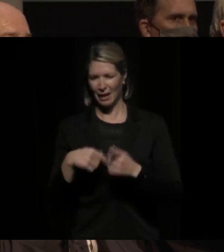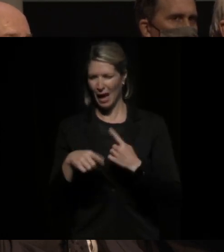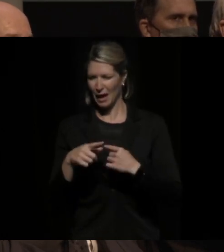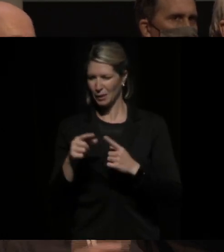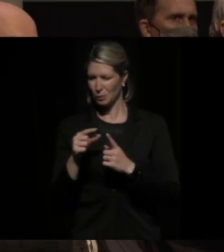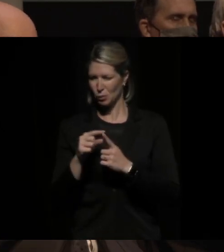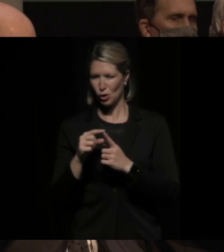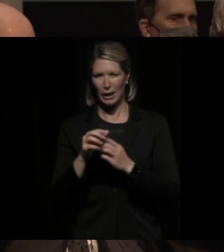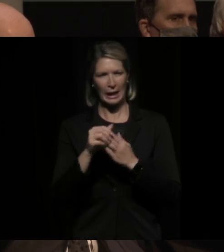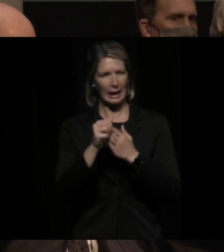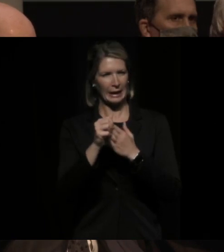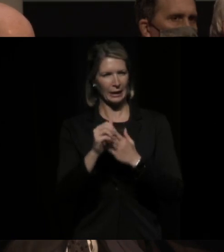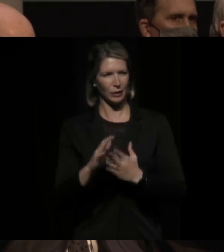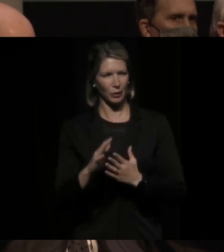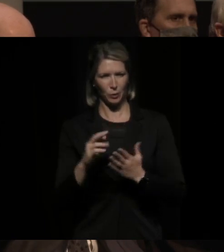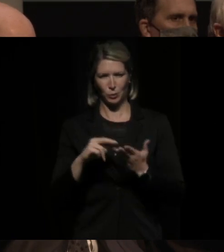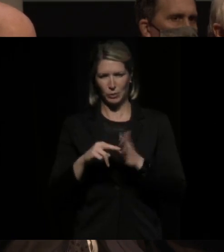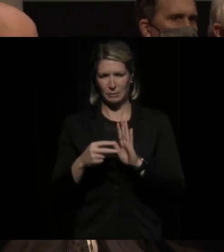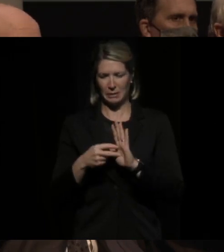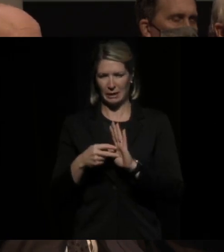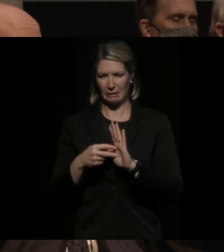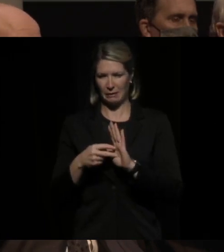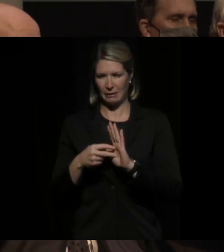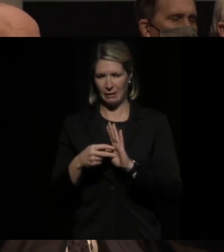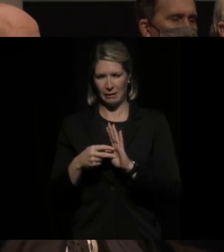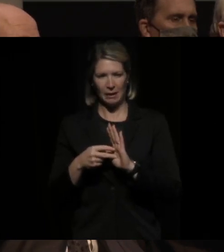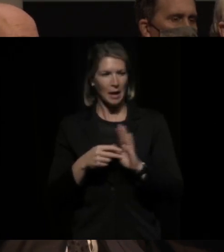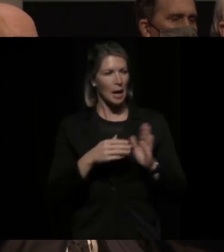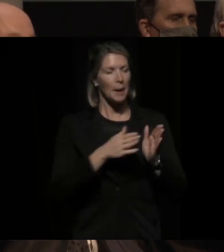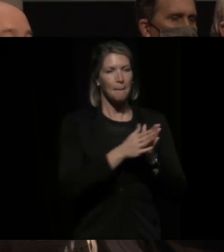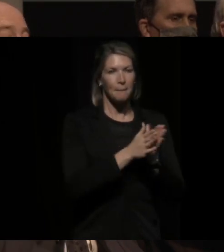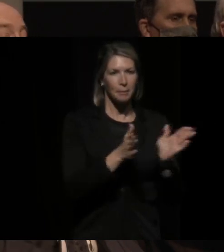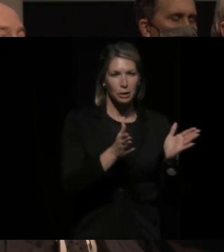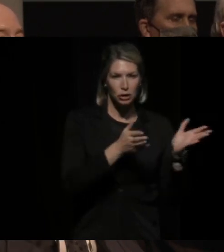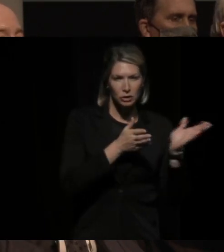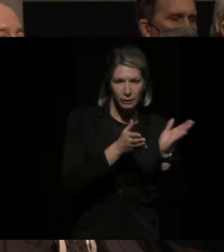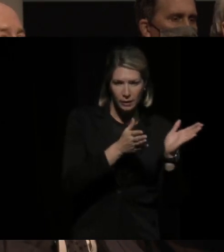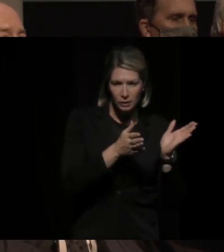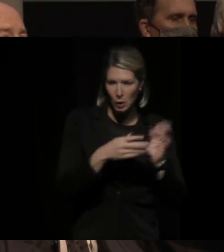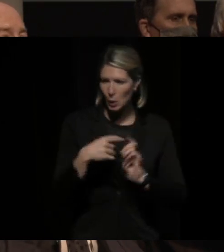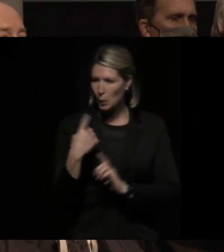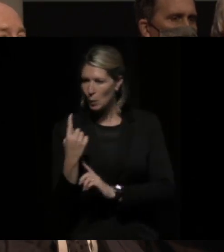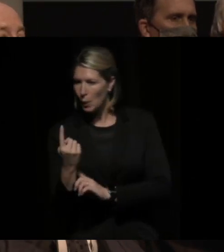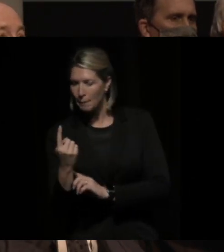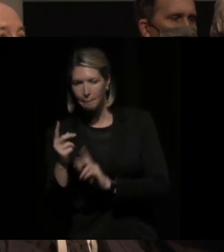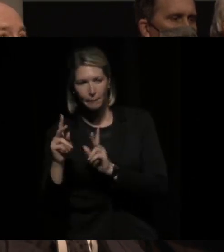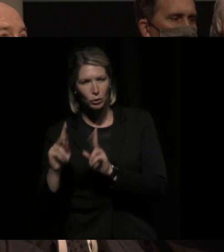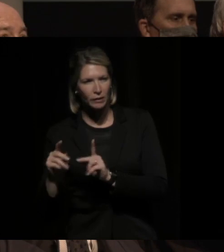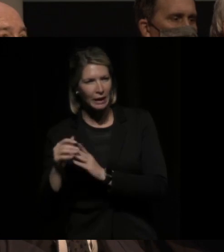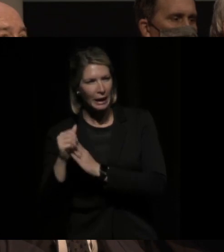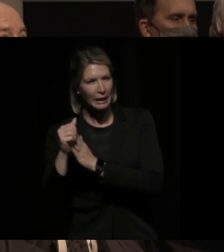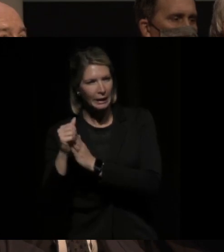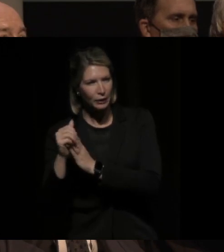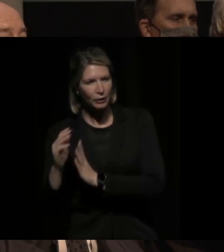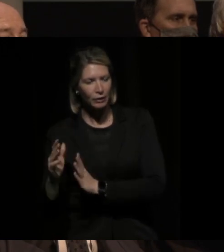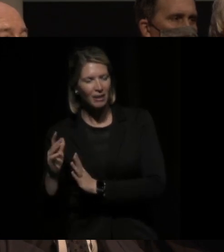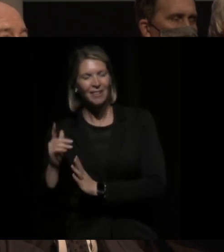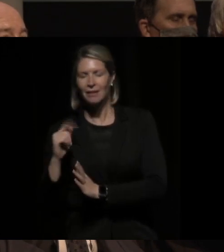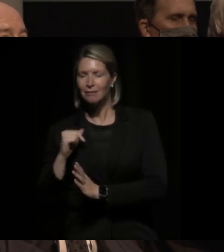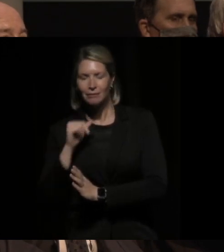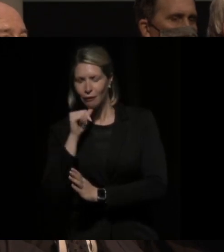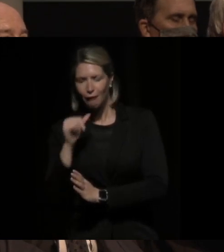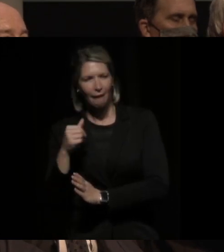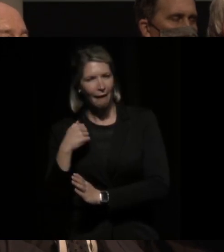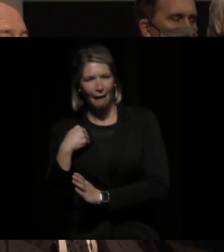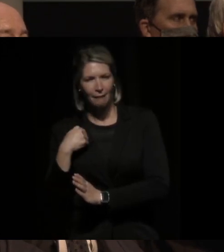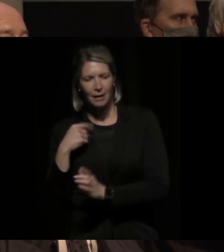as individuals and as a collective as the public service. There can be no worthwhile leadership from any man or woman in any